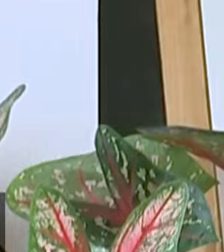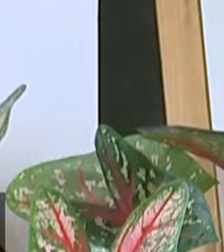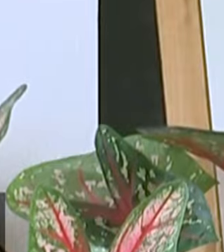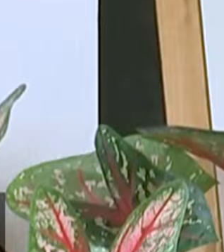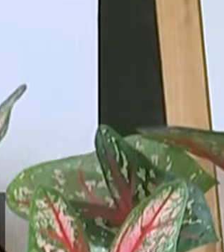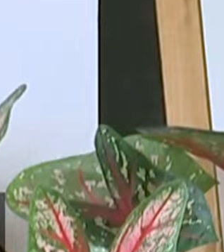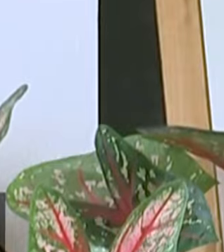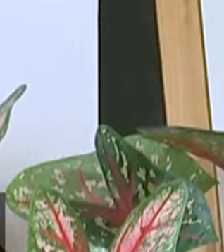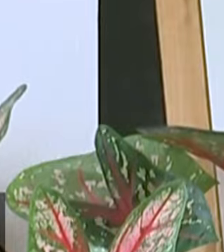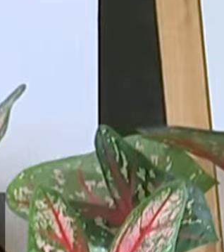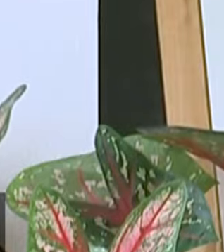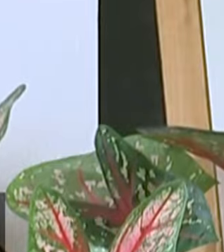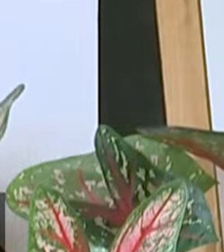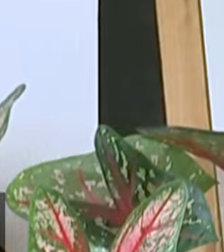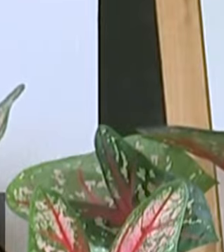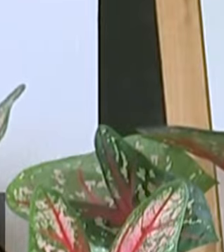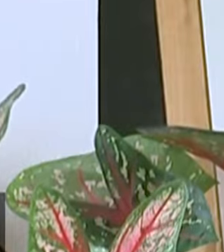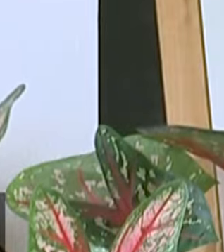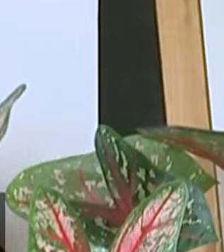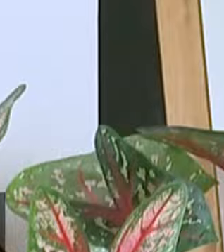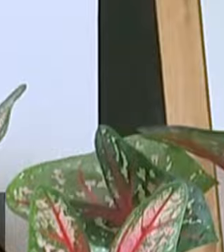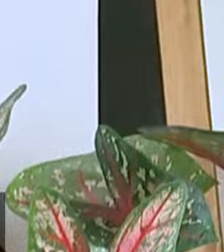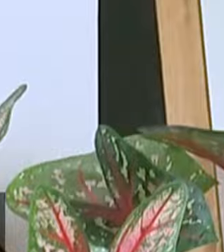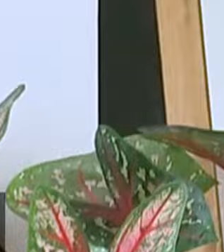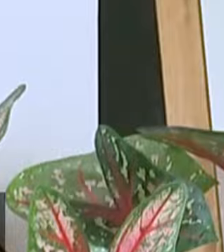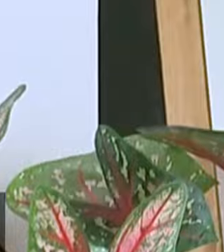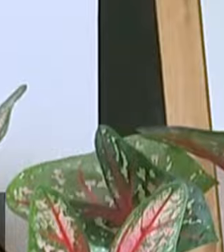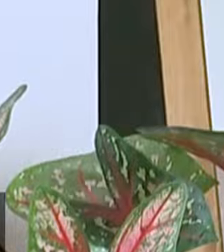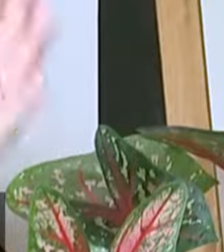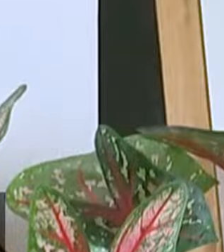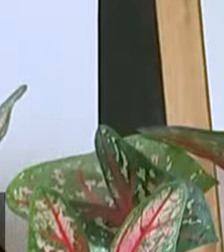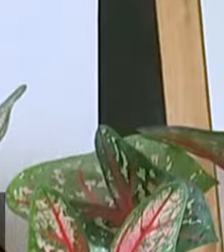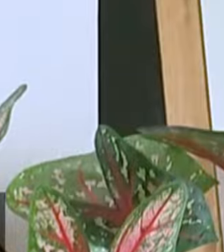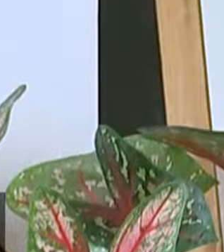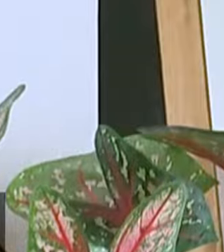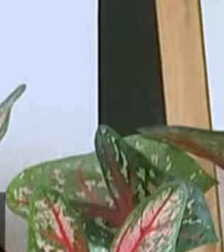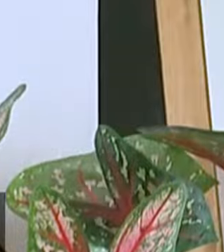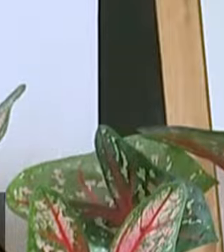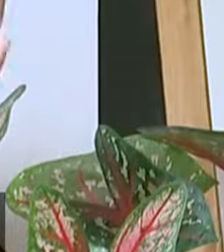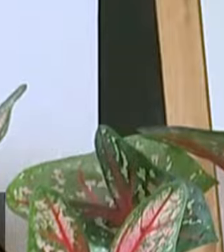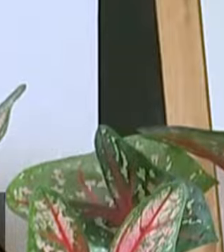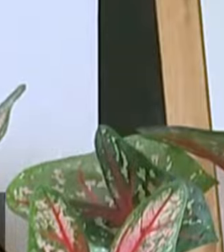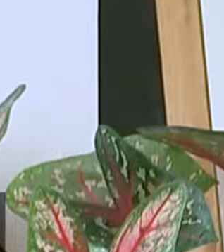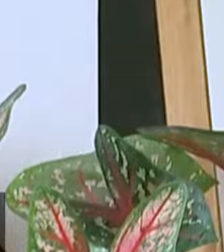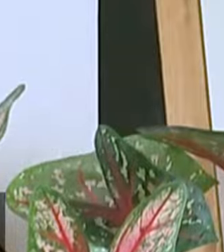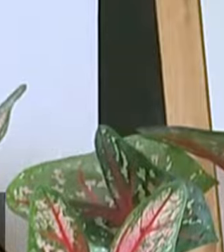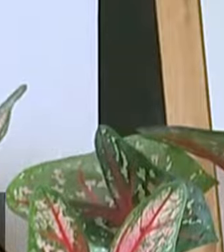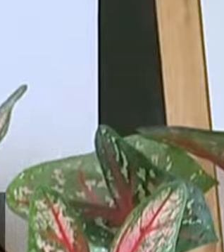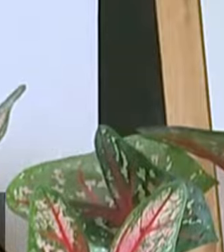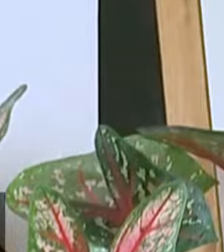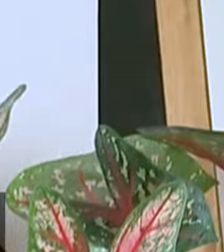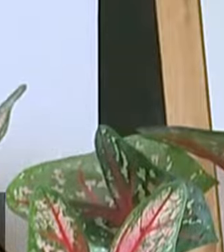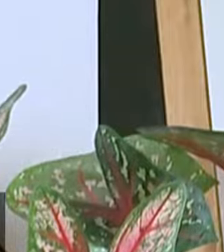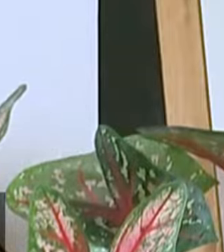hotel in Bangkok, and she's financing the renovation of the house. So she put some windows, the roof, the